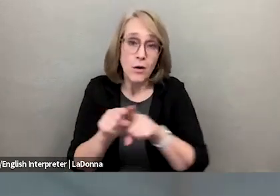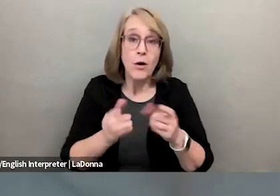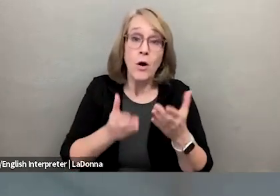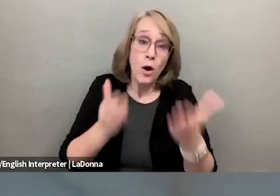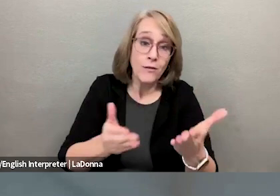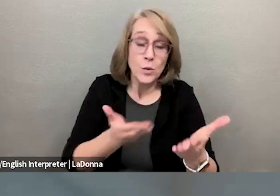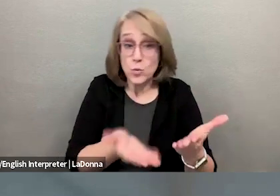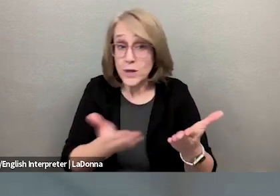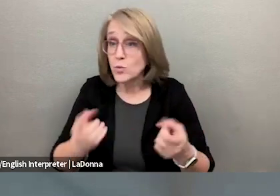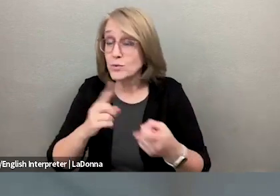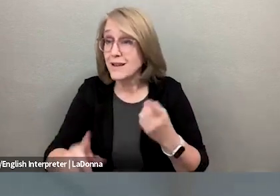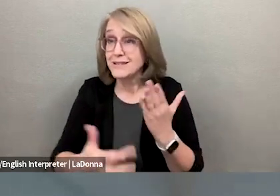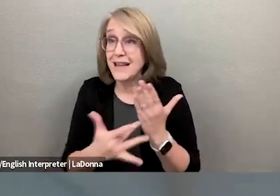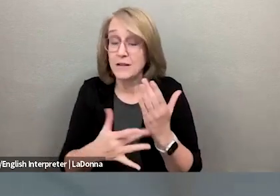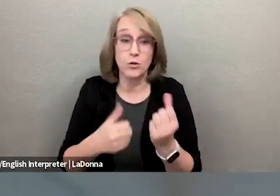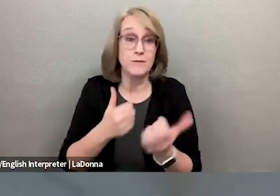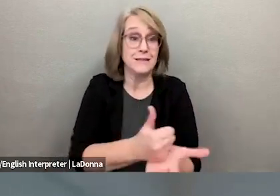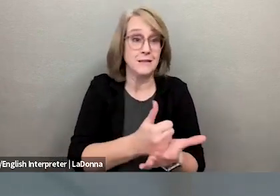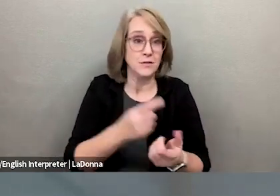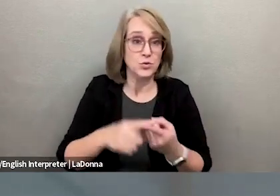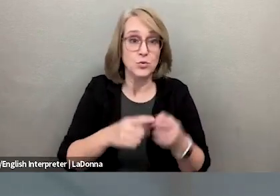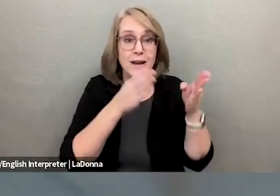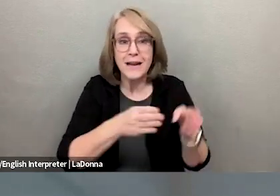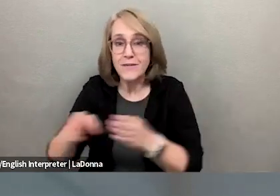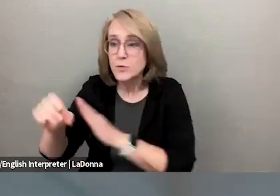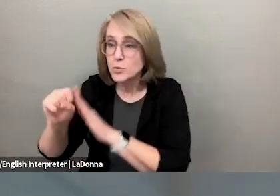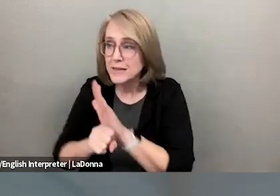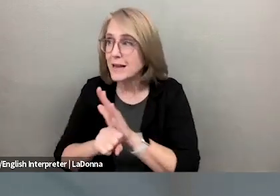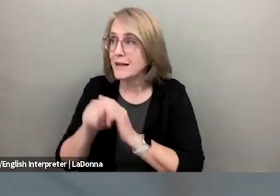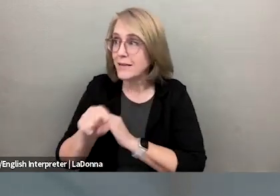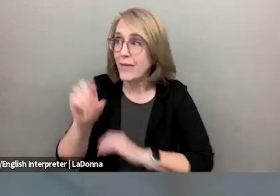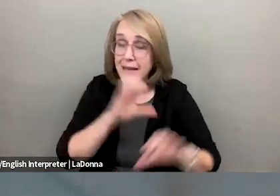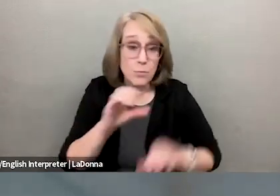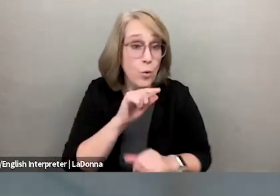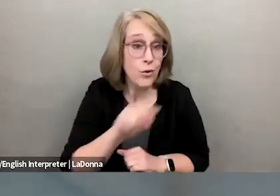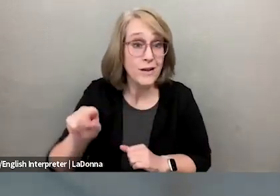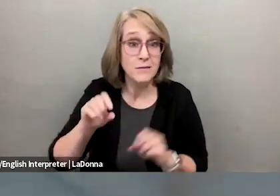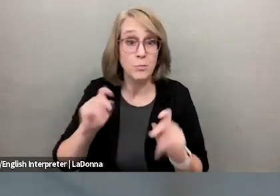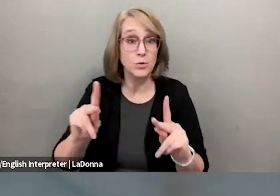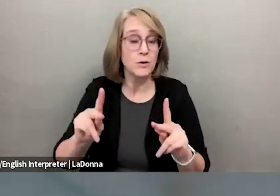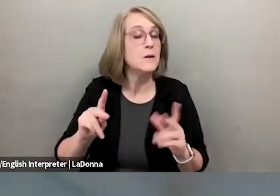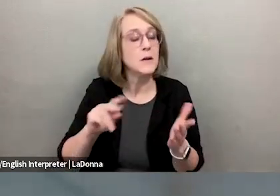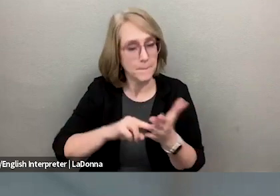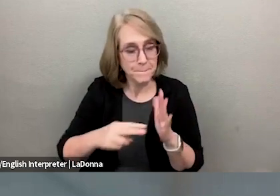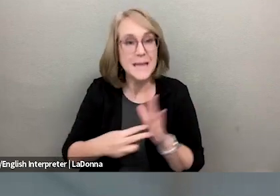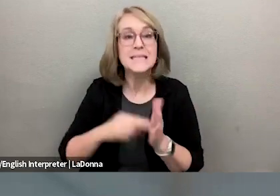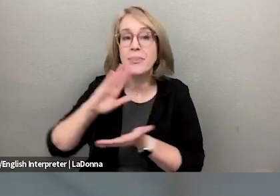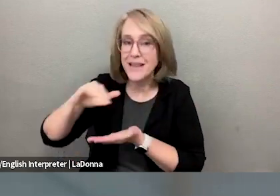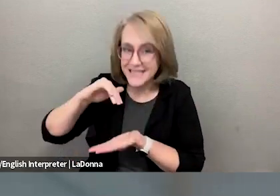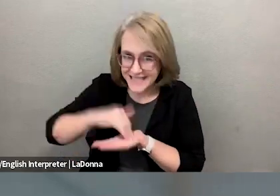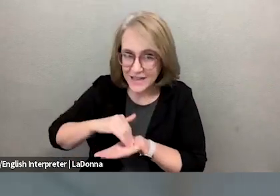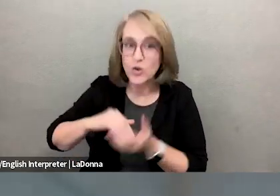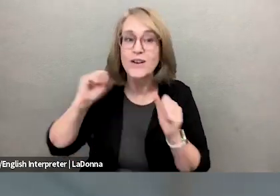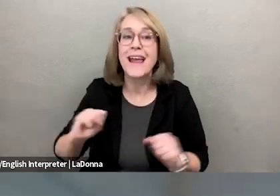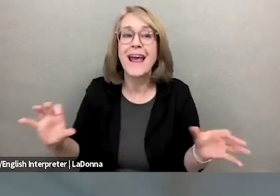assistance to individual states as they explore these opportunities, the center is and can connect